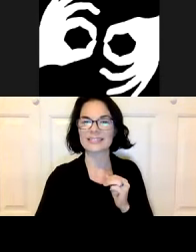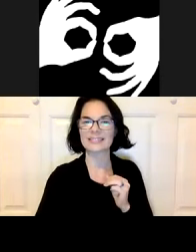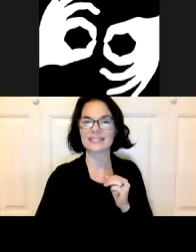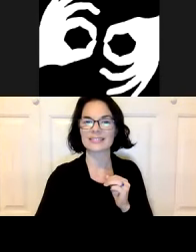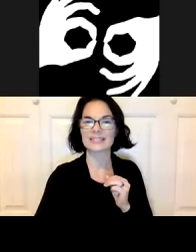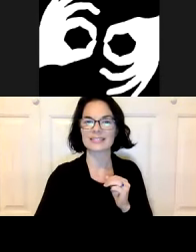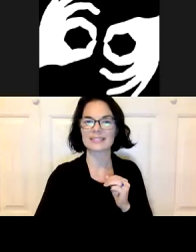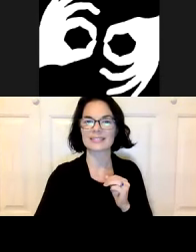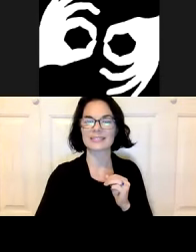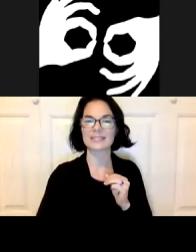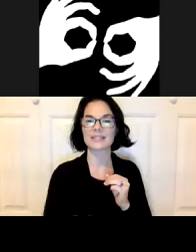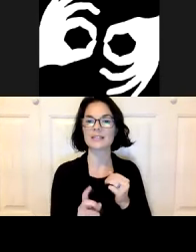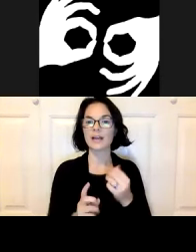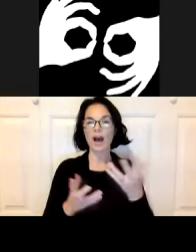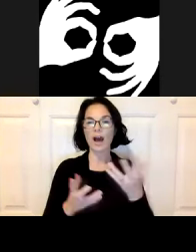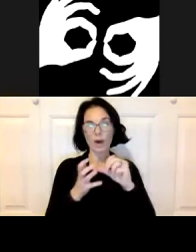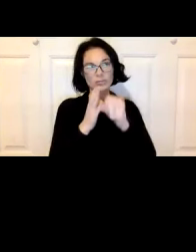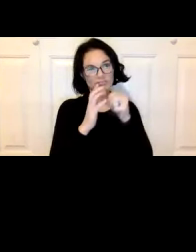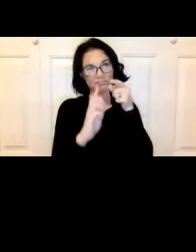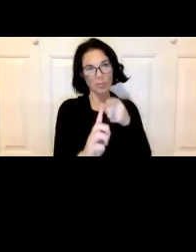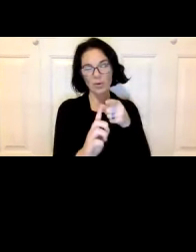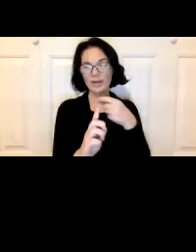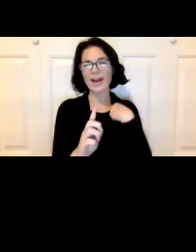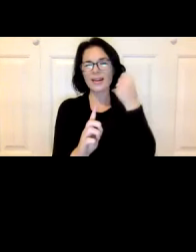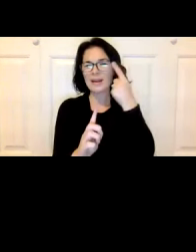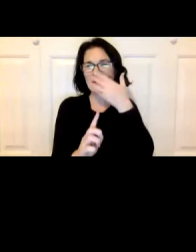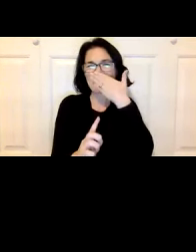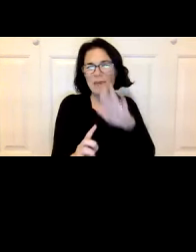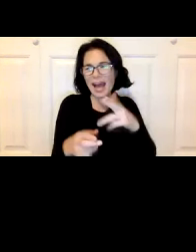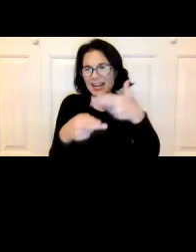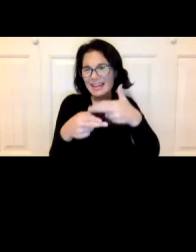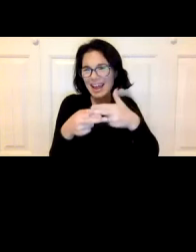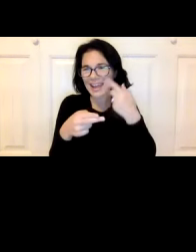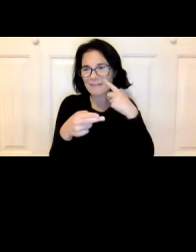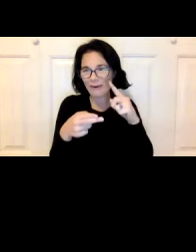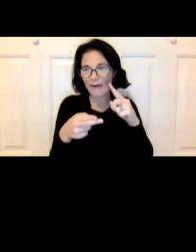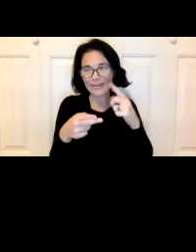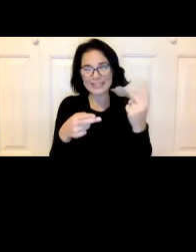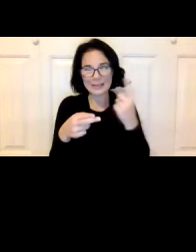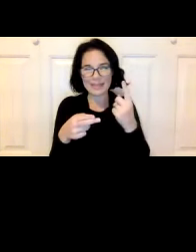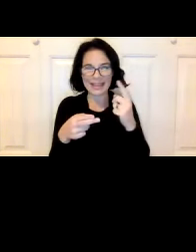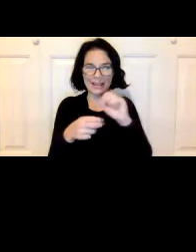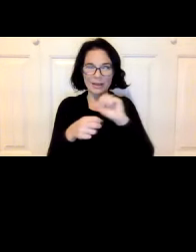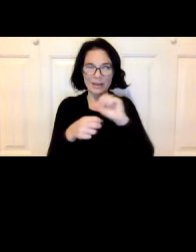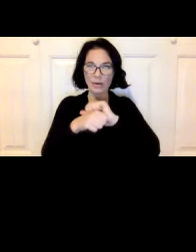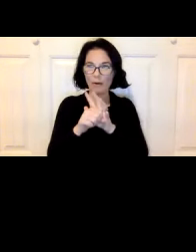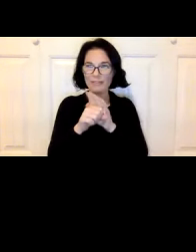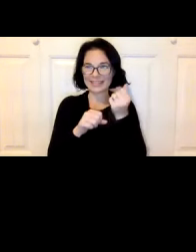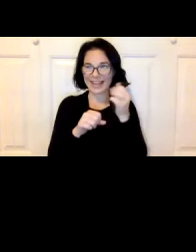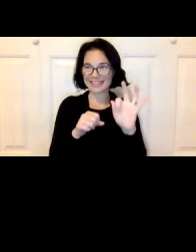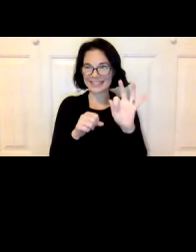to highlight was, I know that it's a terrible name for an operation, for the COVID-19